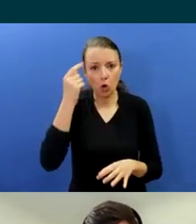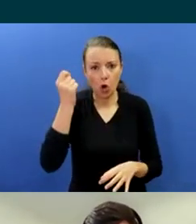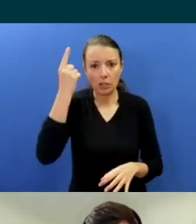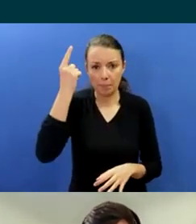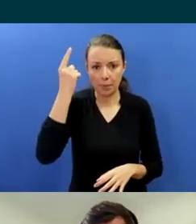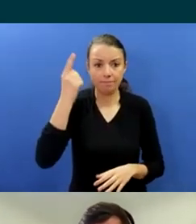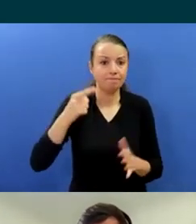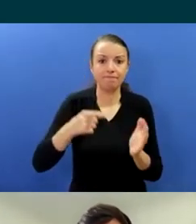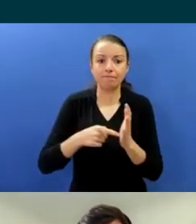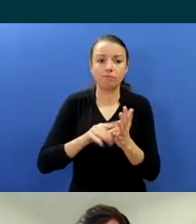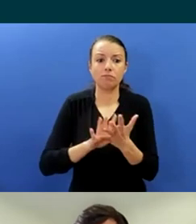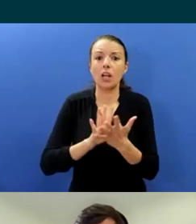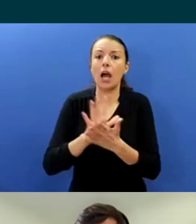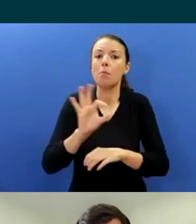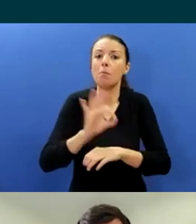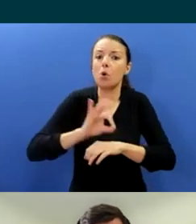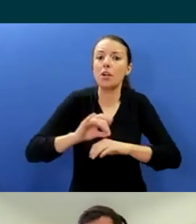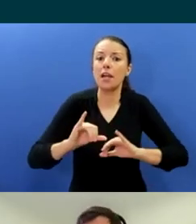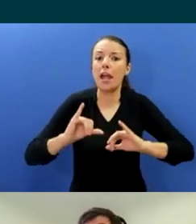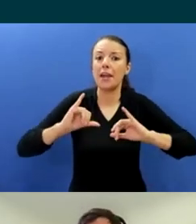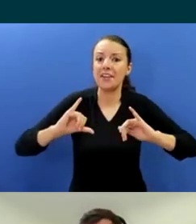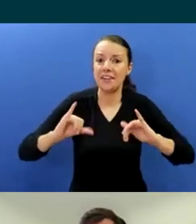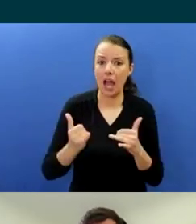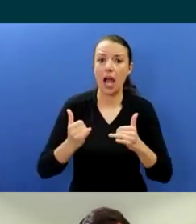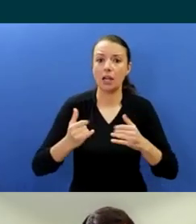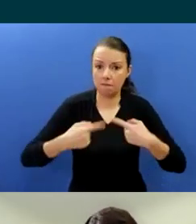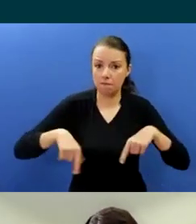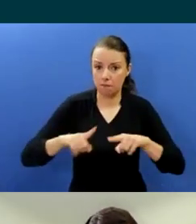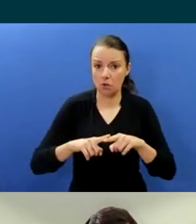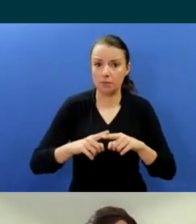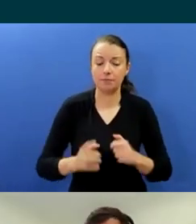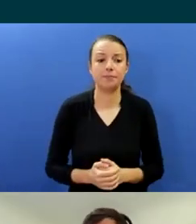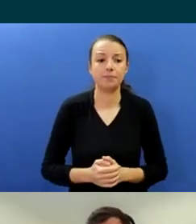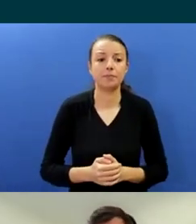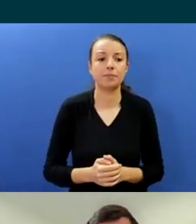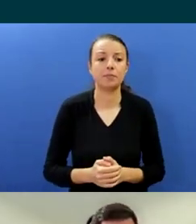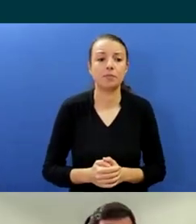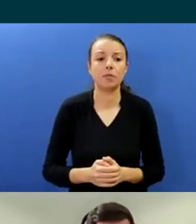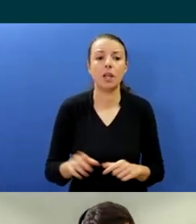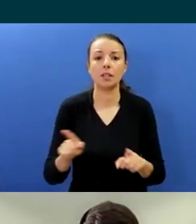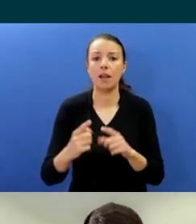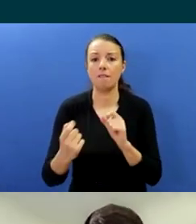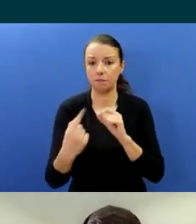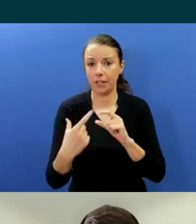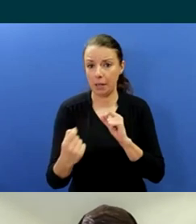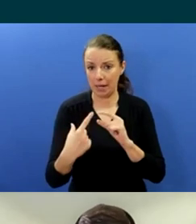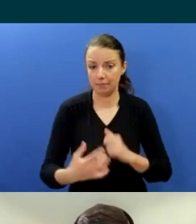gathered. And there will also be an opportunity for online feedback after the event.